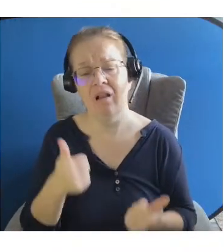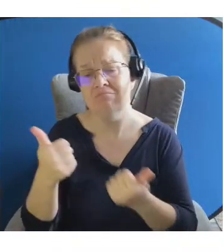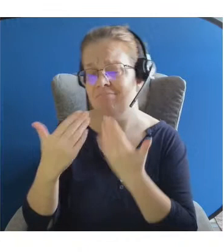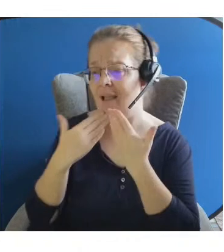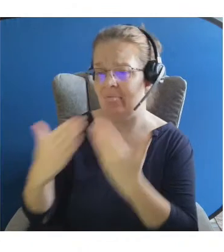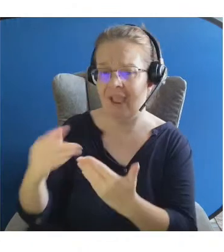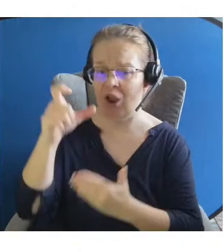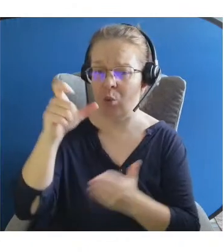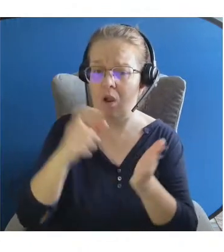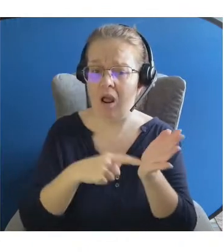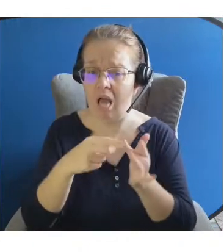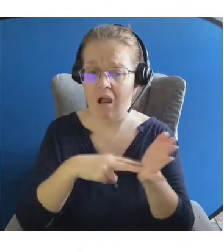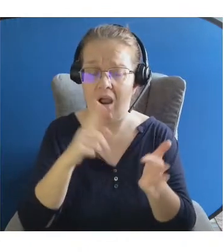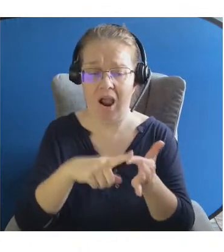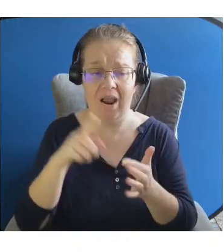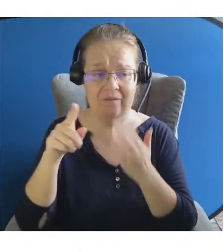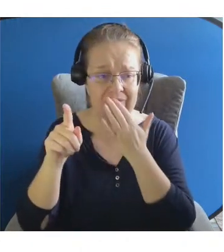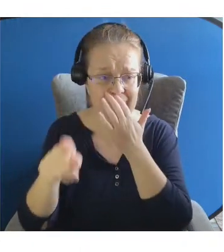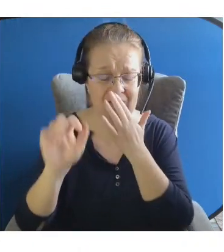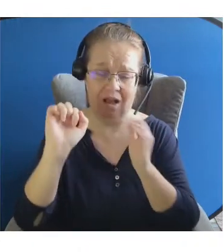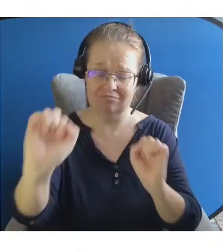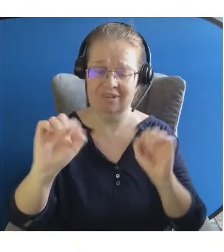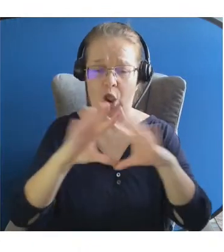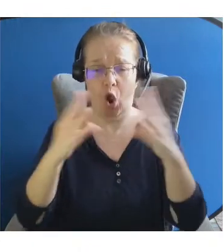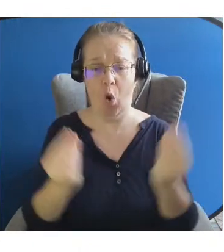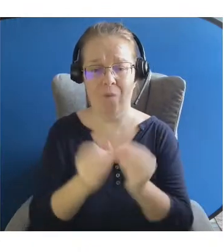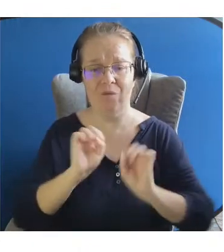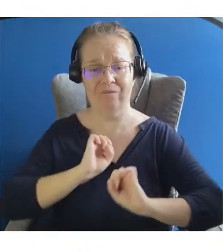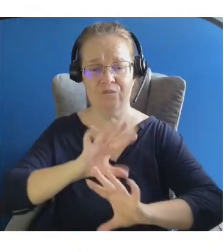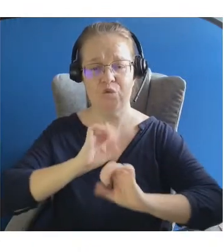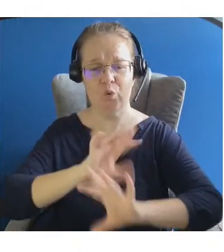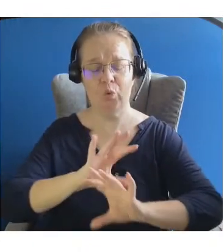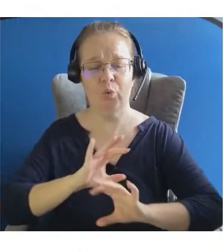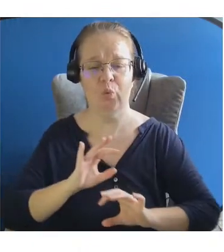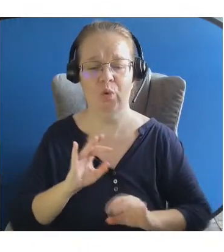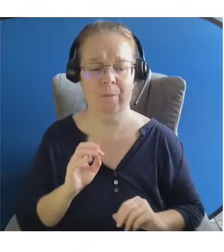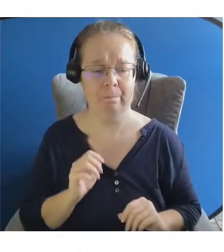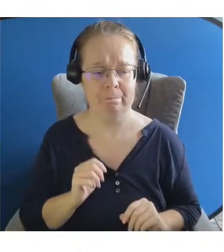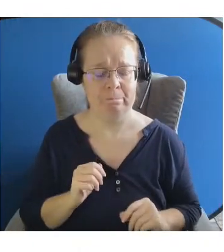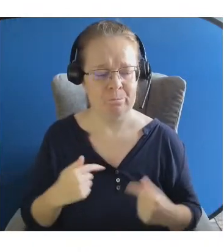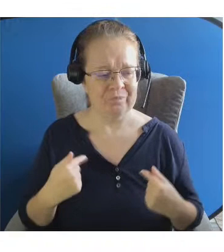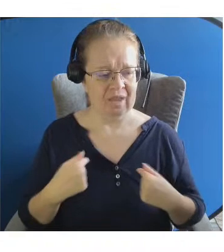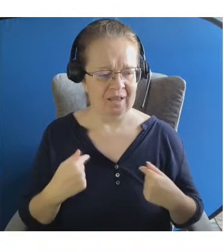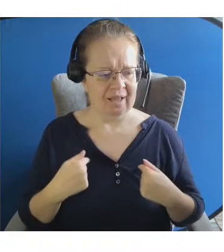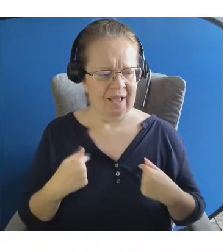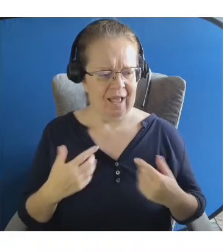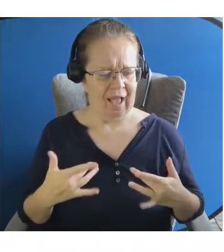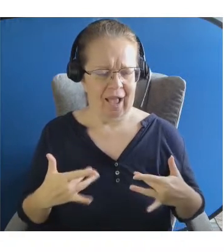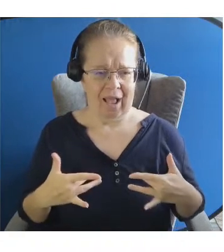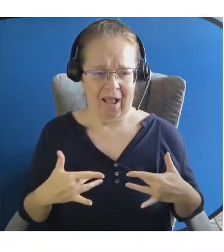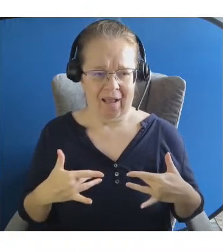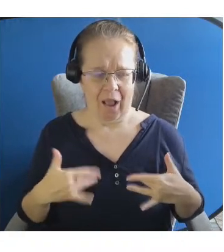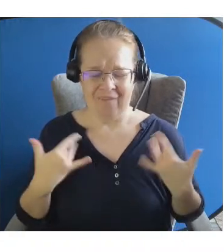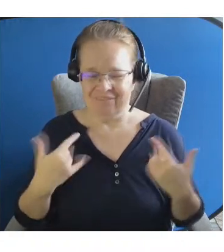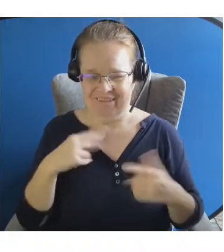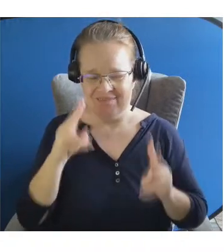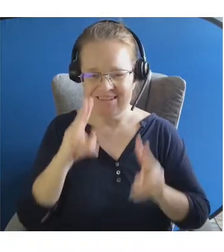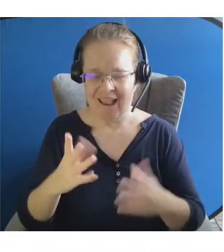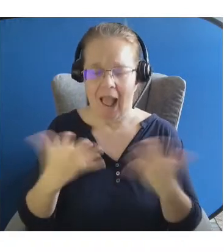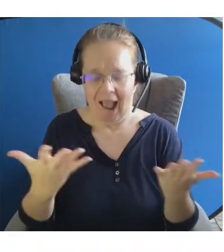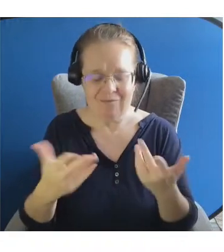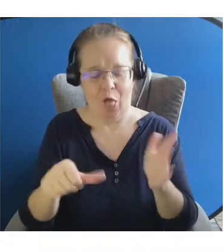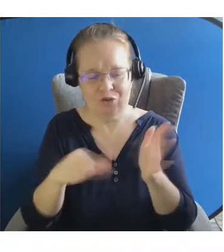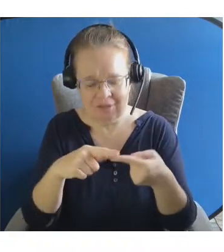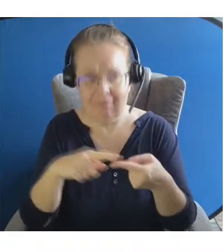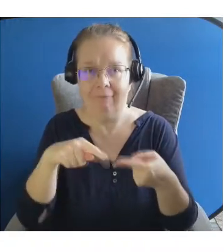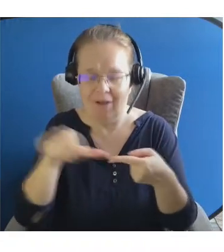for this overview. I find many common problems